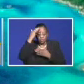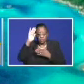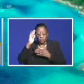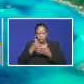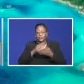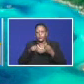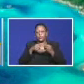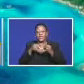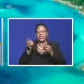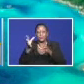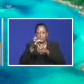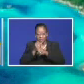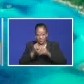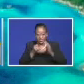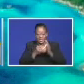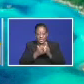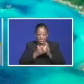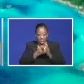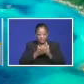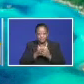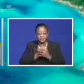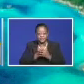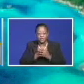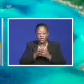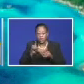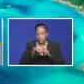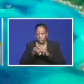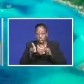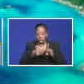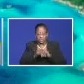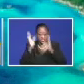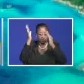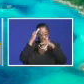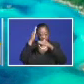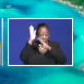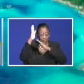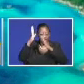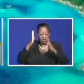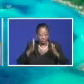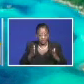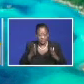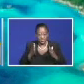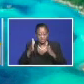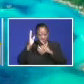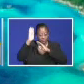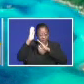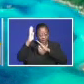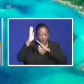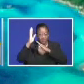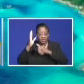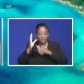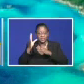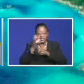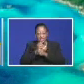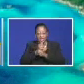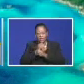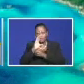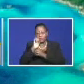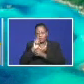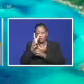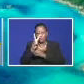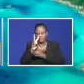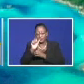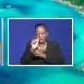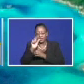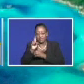expected shipment is a part of that offering. He also expects the Bahamas to get additional Pfizer doses through COVAX. I anticipate